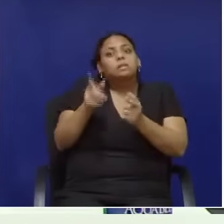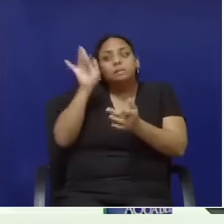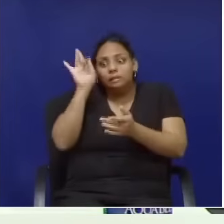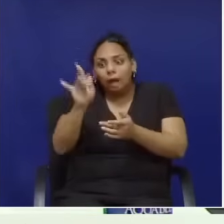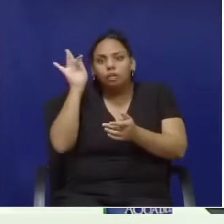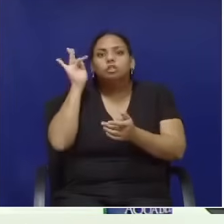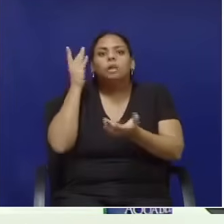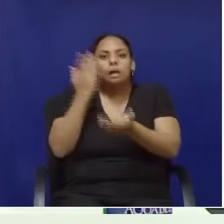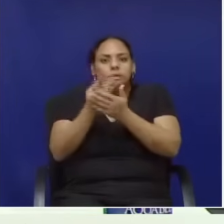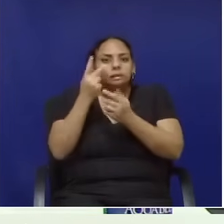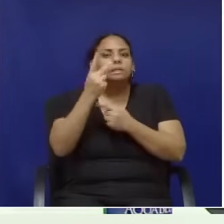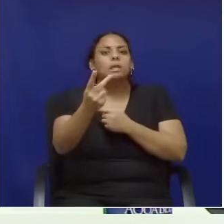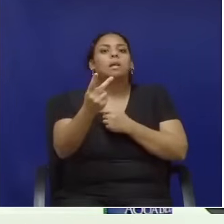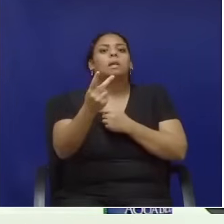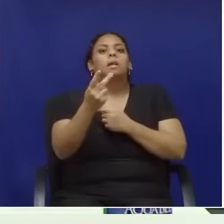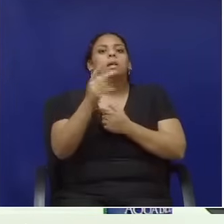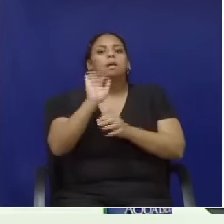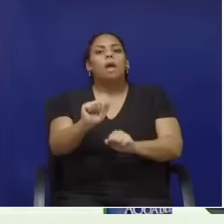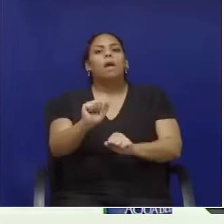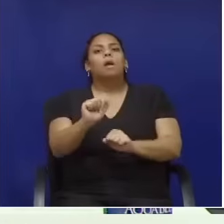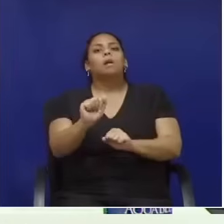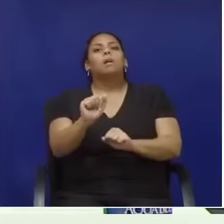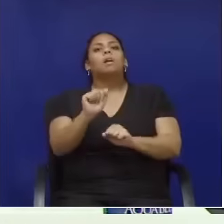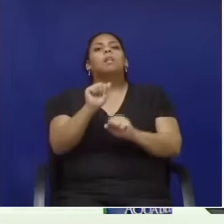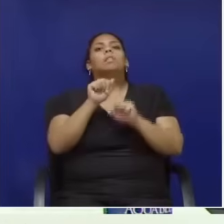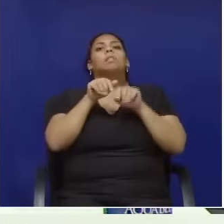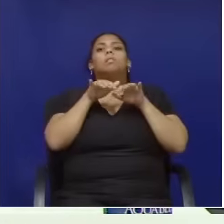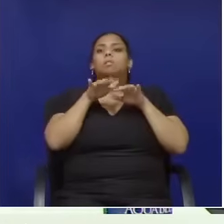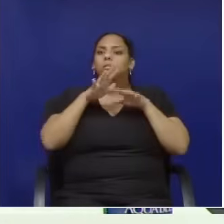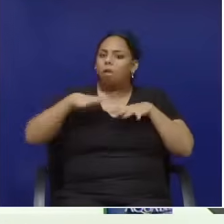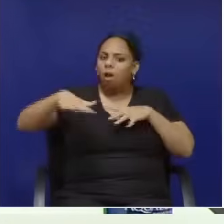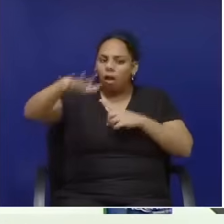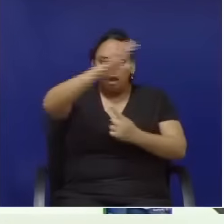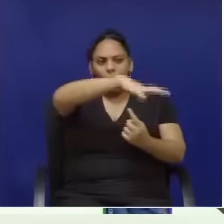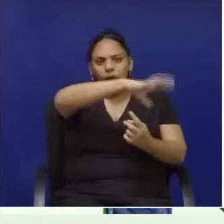see in the happening in the various